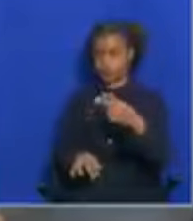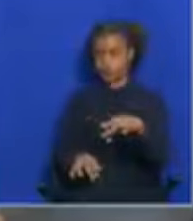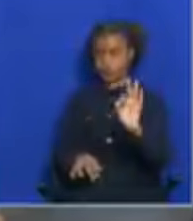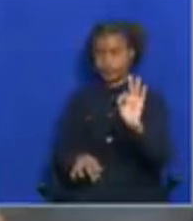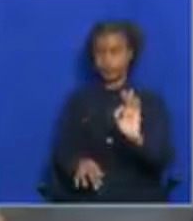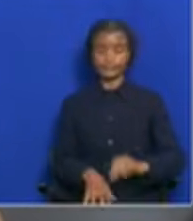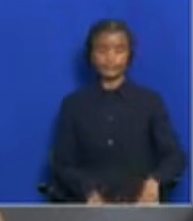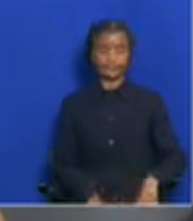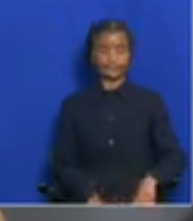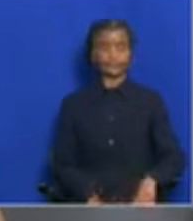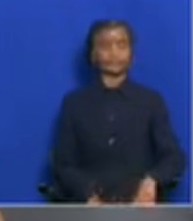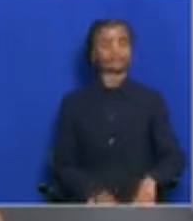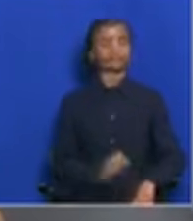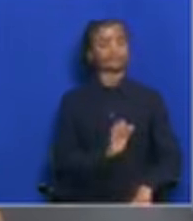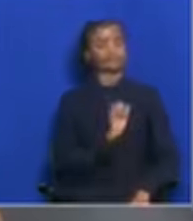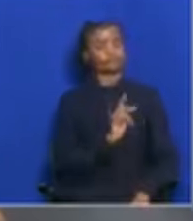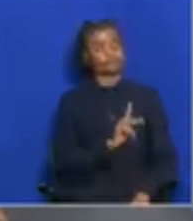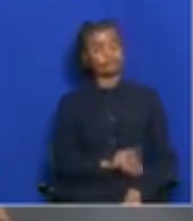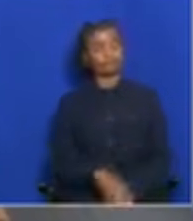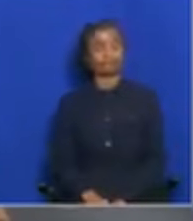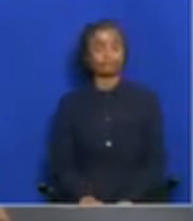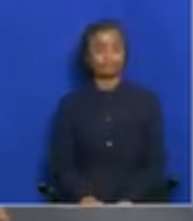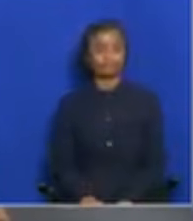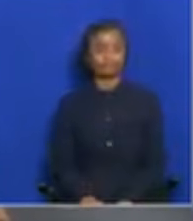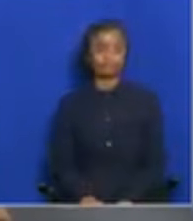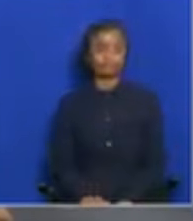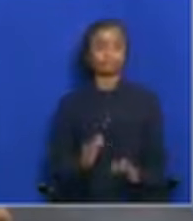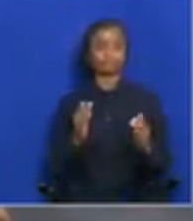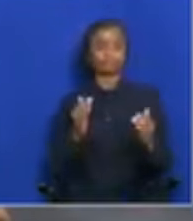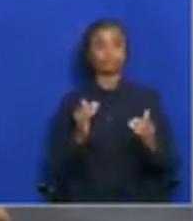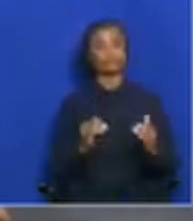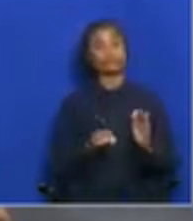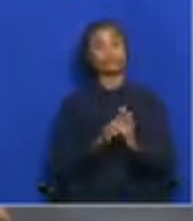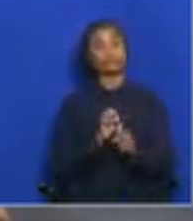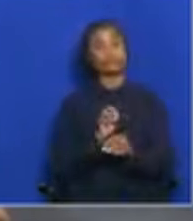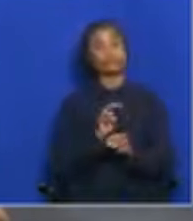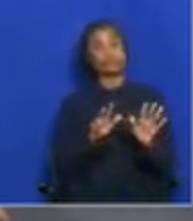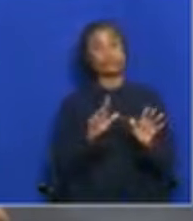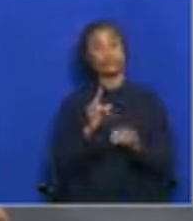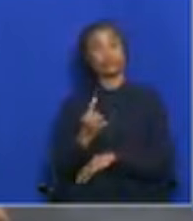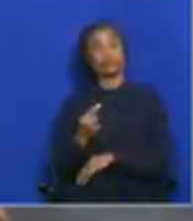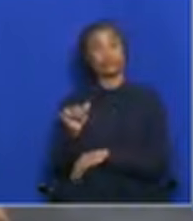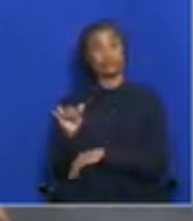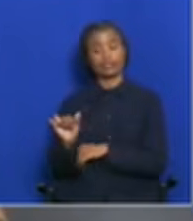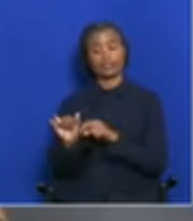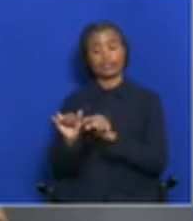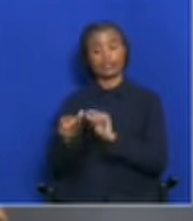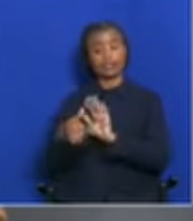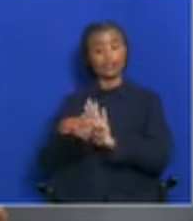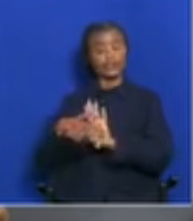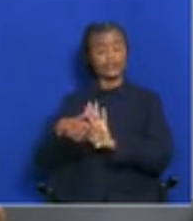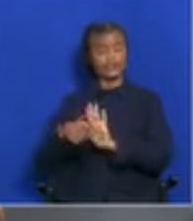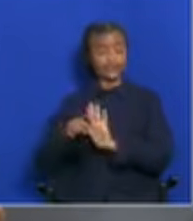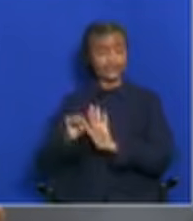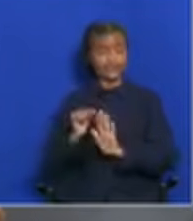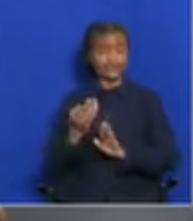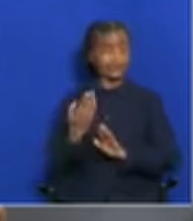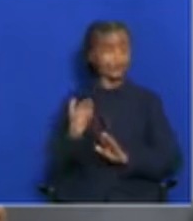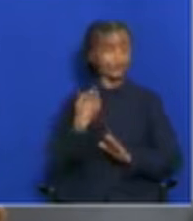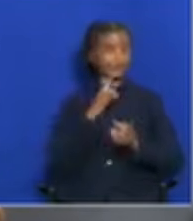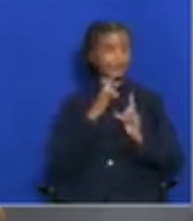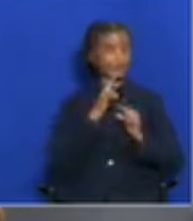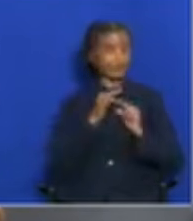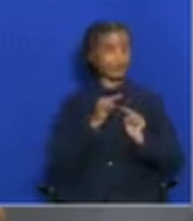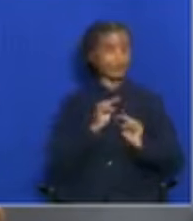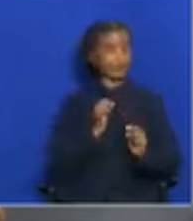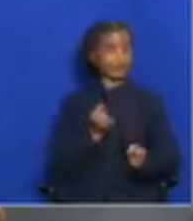And insofar as the 28(1)A authorization, so we've spoken about the application for authorization. Have you seen